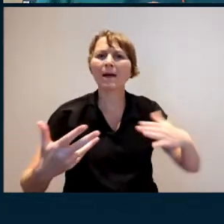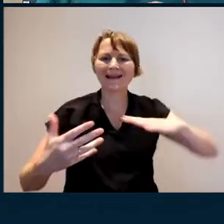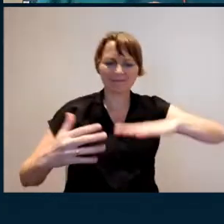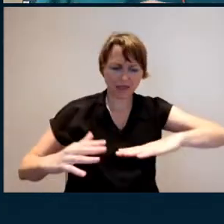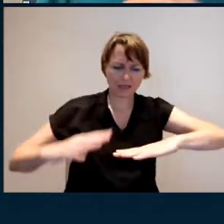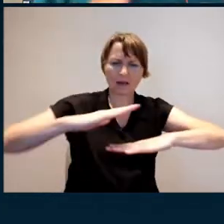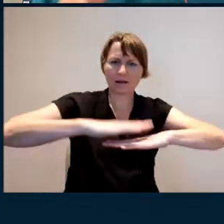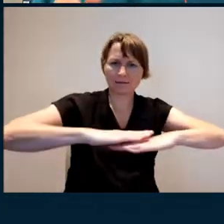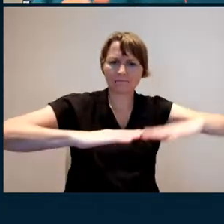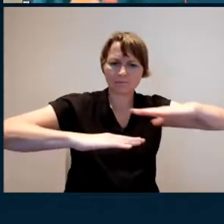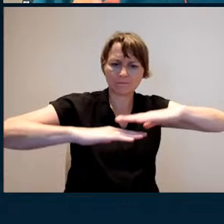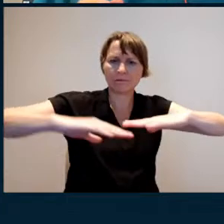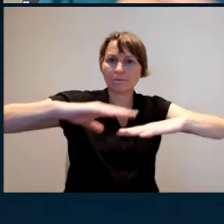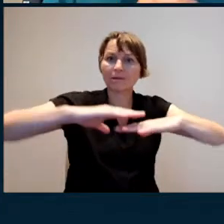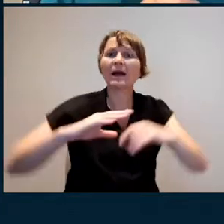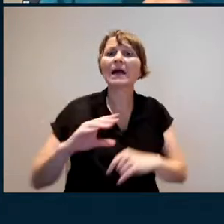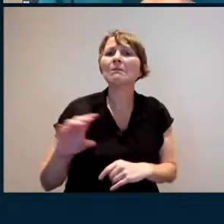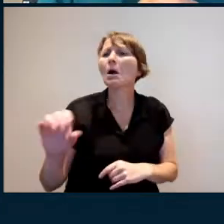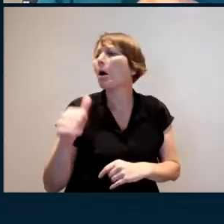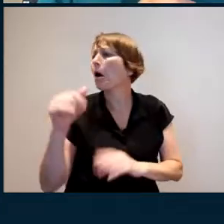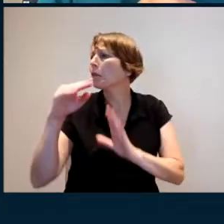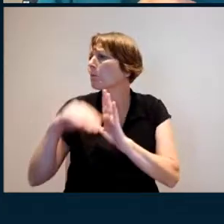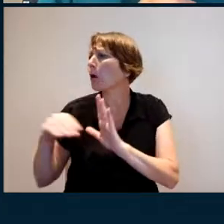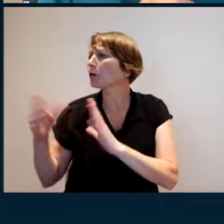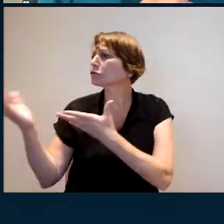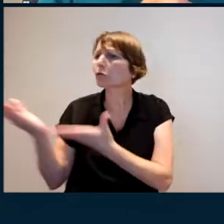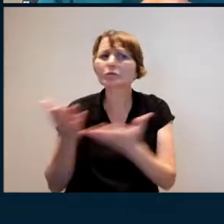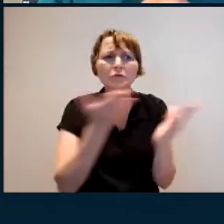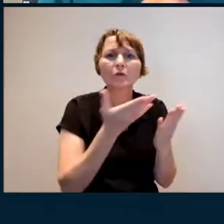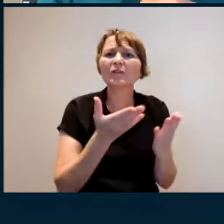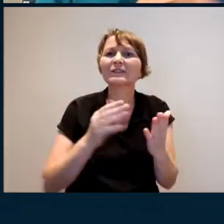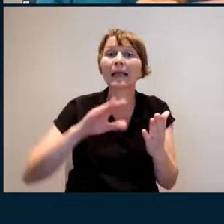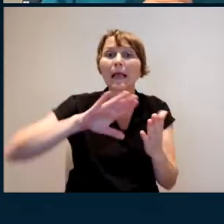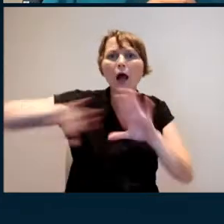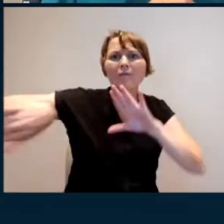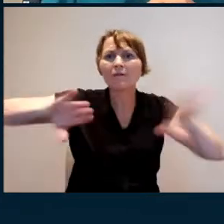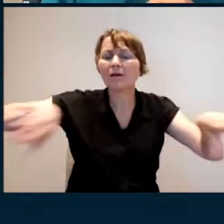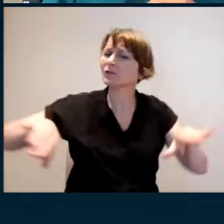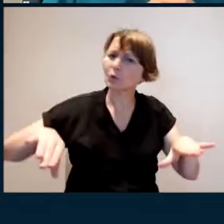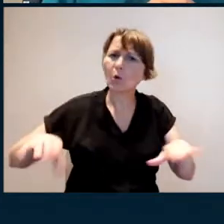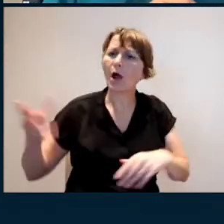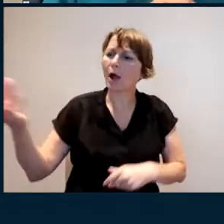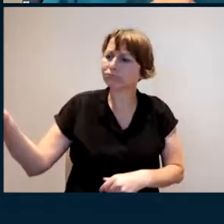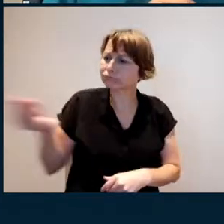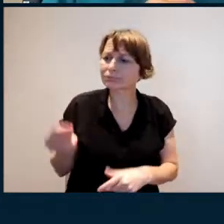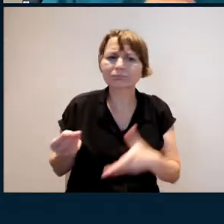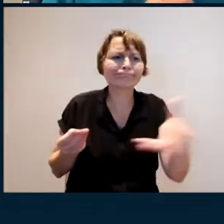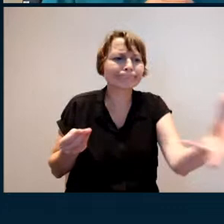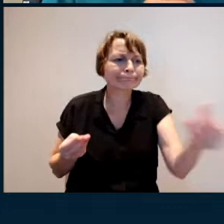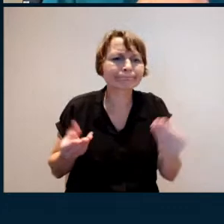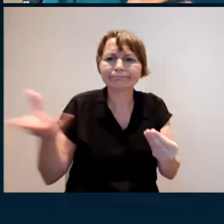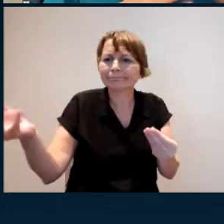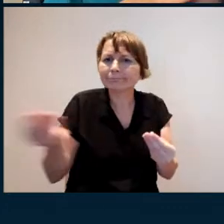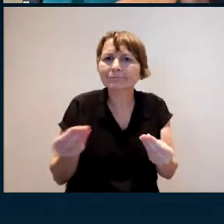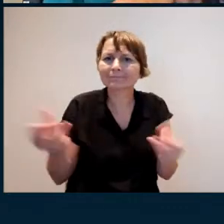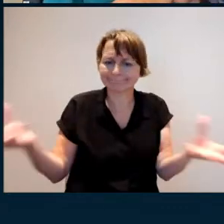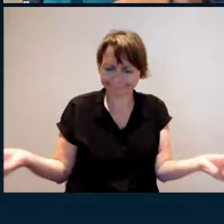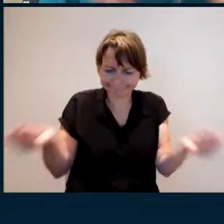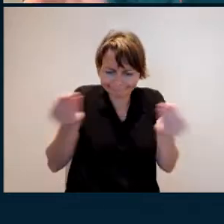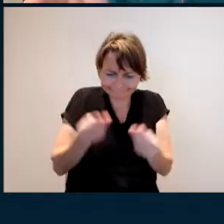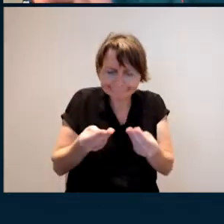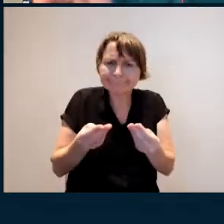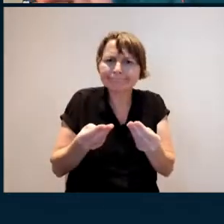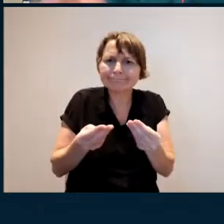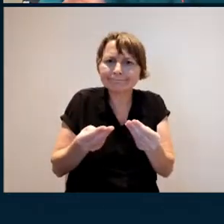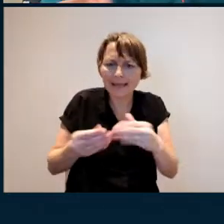replace Kubernetes or all these other services. What it does do is make it easier to configure them, and so you can still